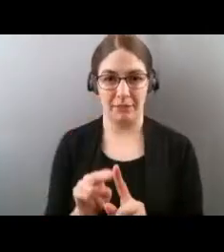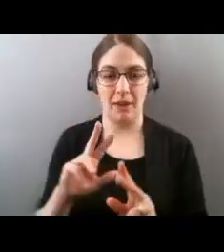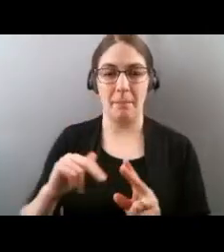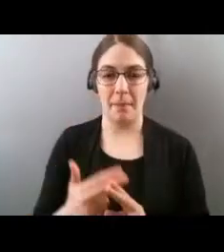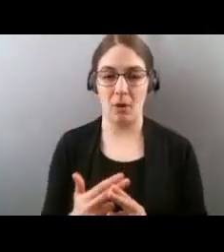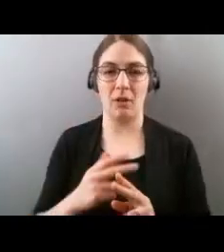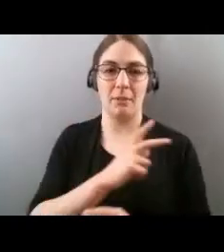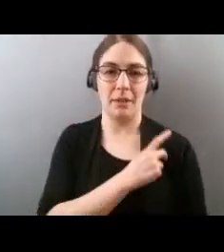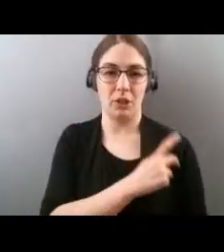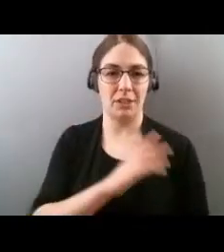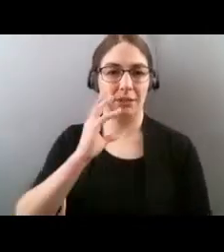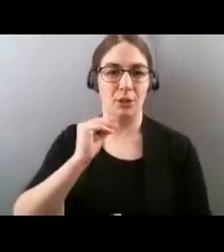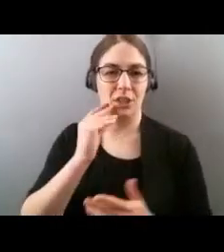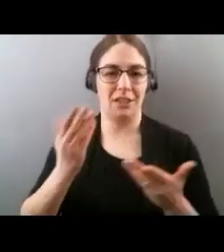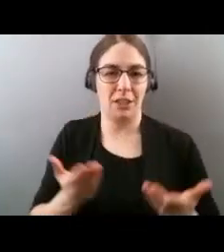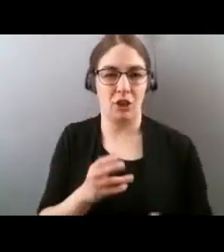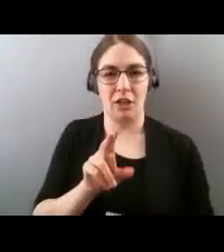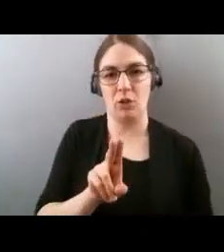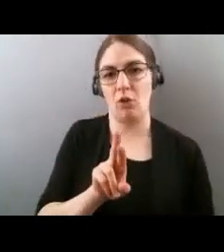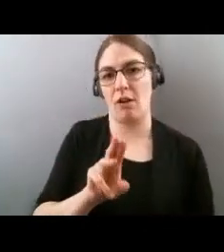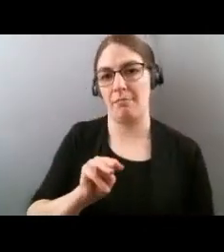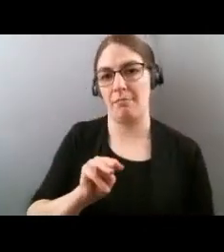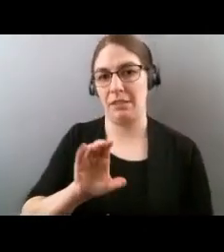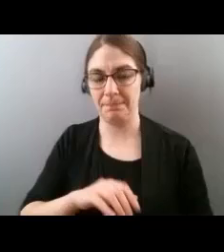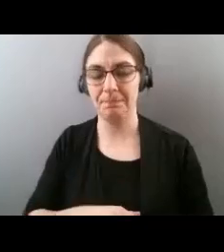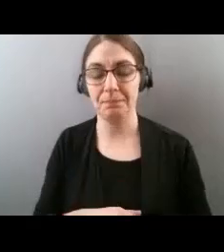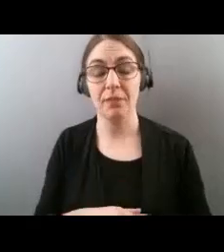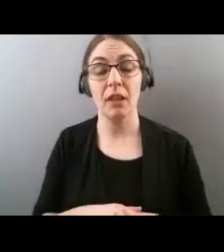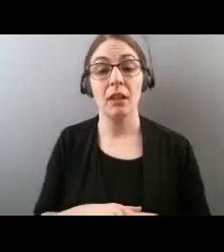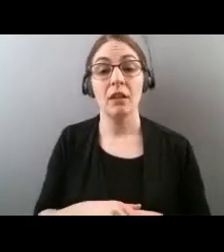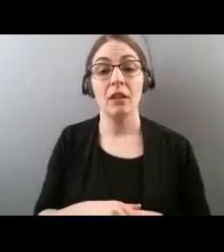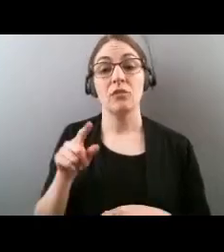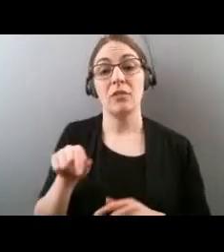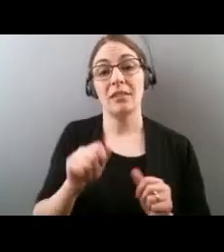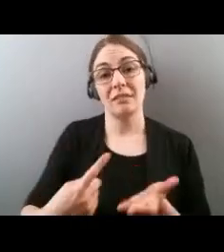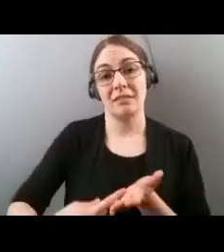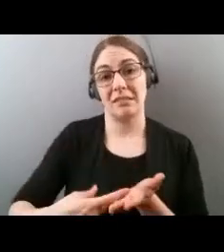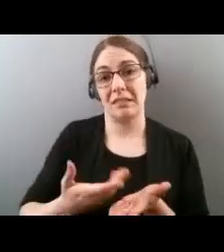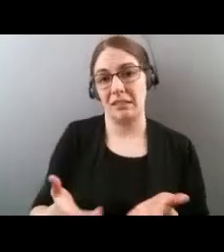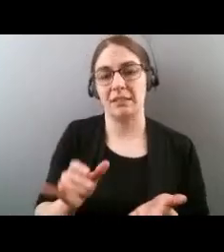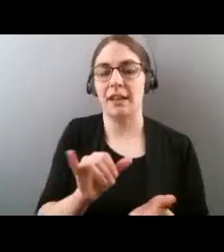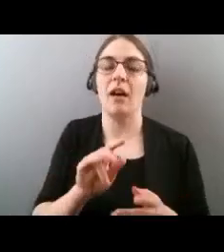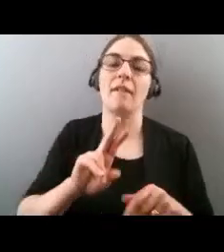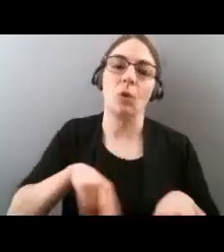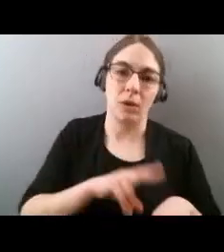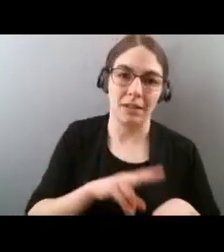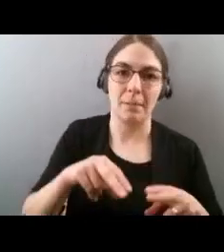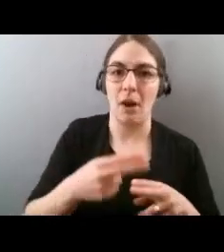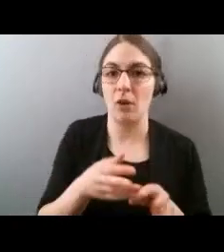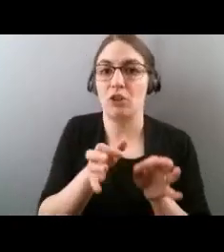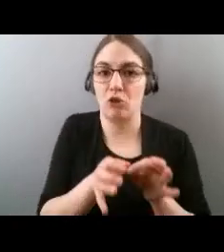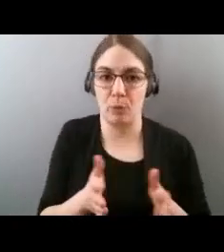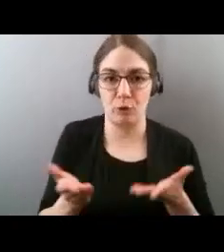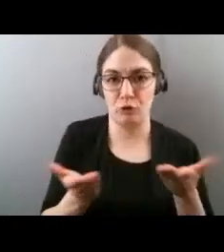experience here at URMC. So they talk about things like, of course, interpreter services and language access is a big part of it,